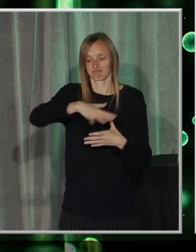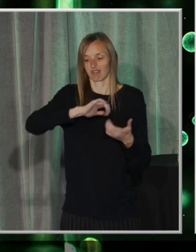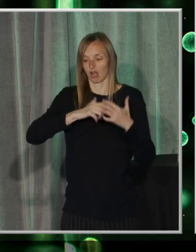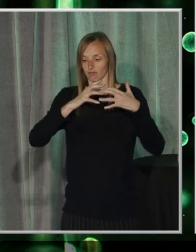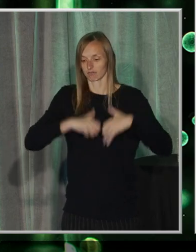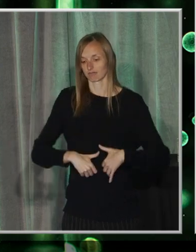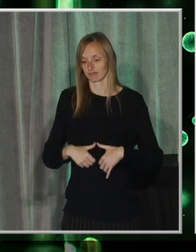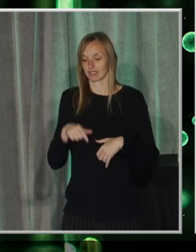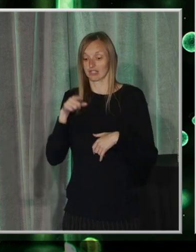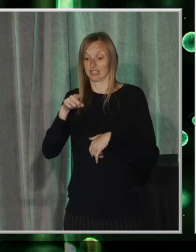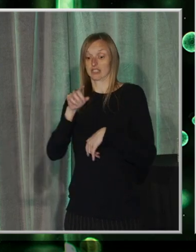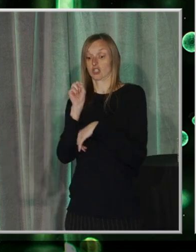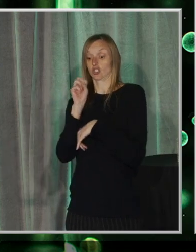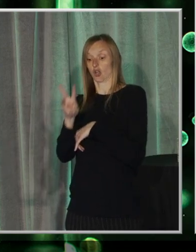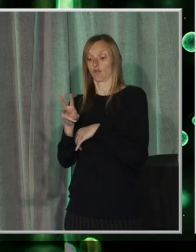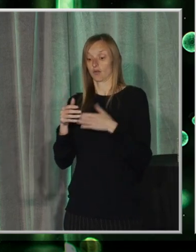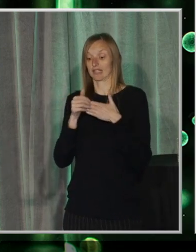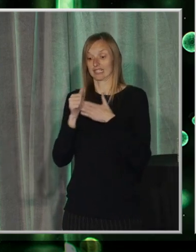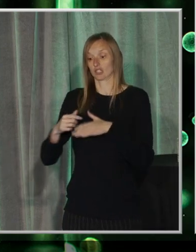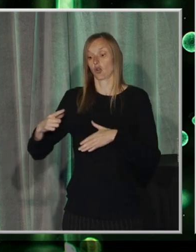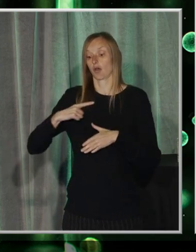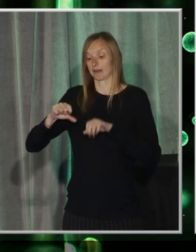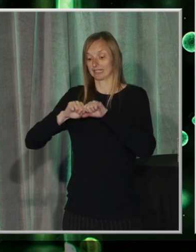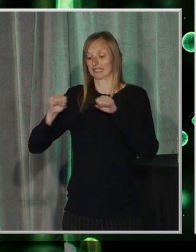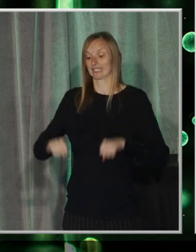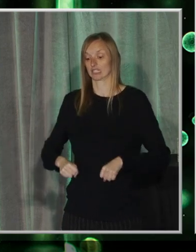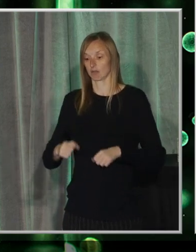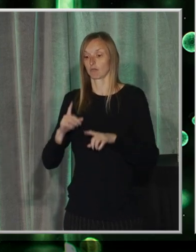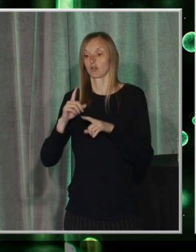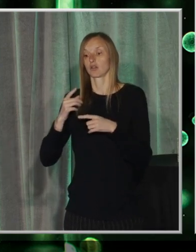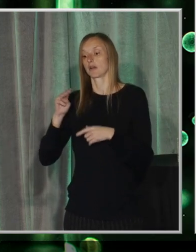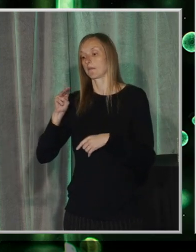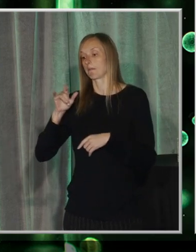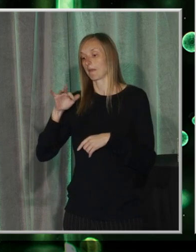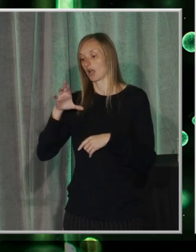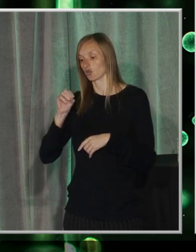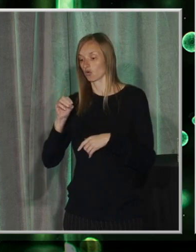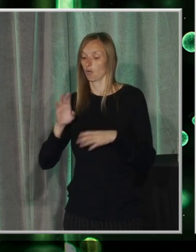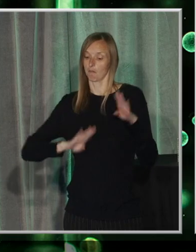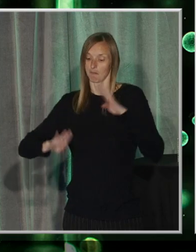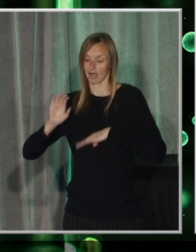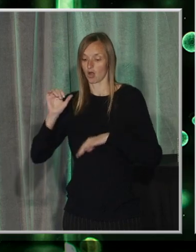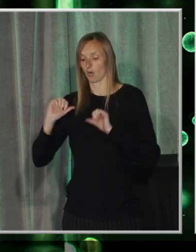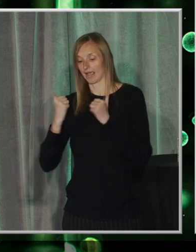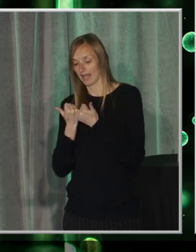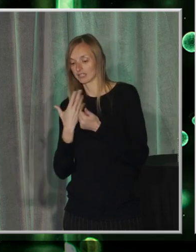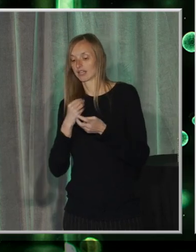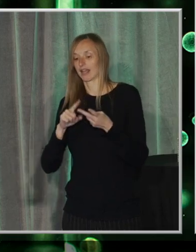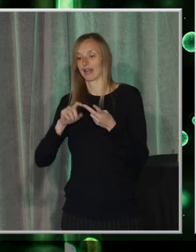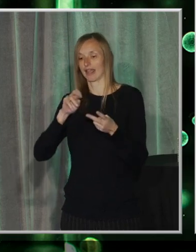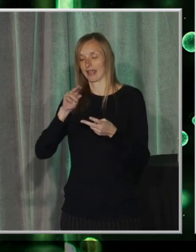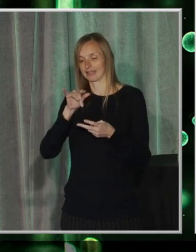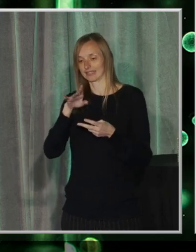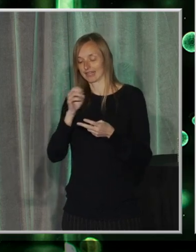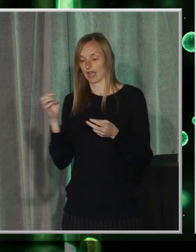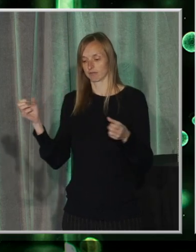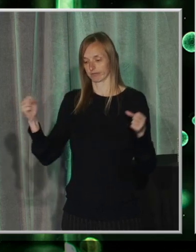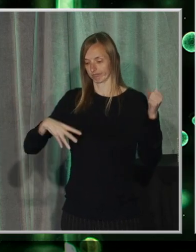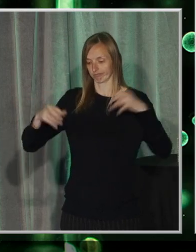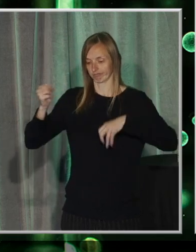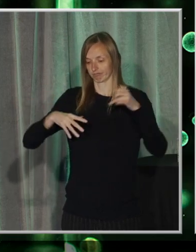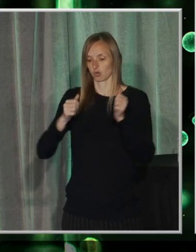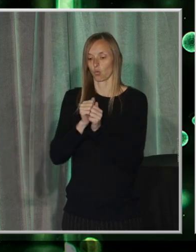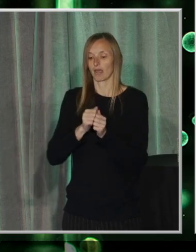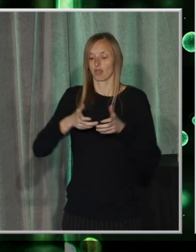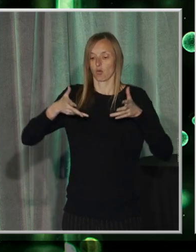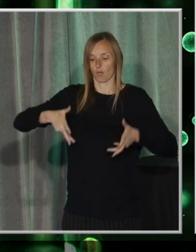an automated system to combine microbial agents and enzymes with the waste for